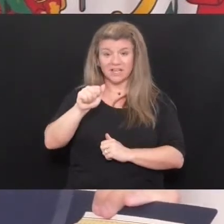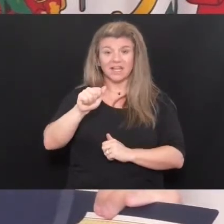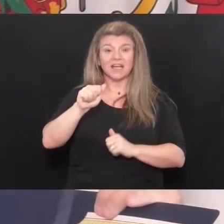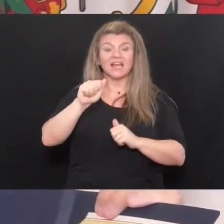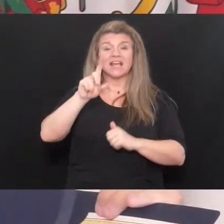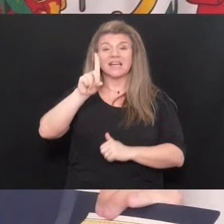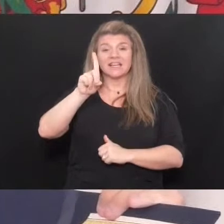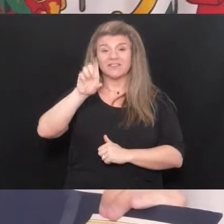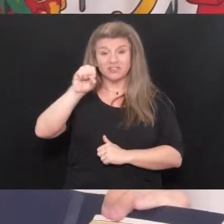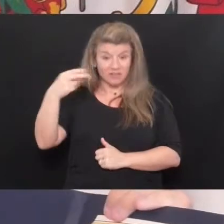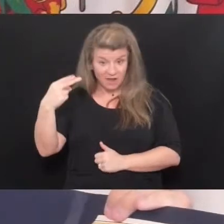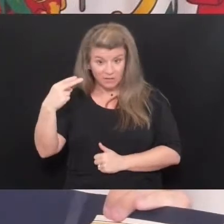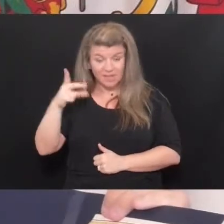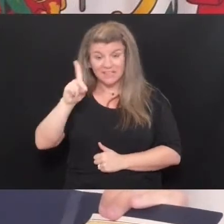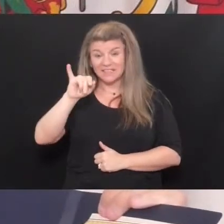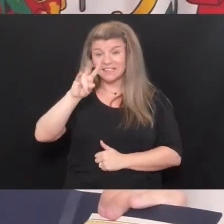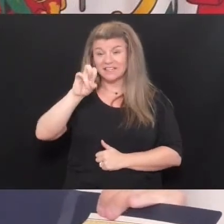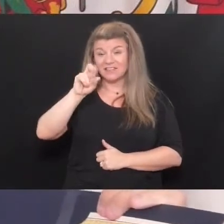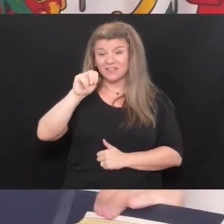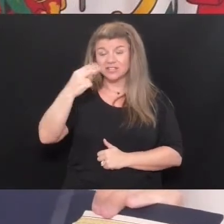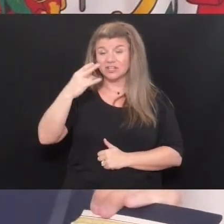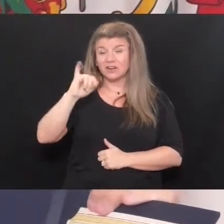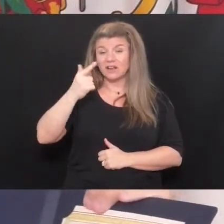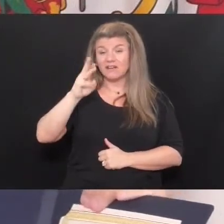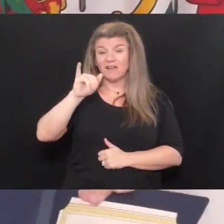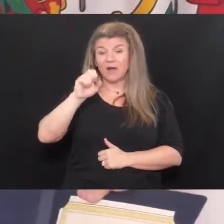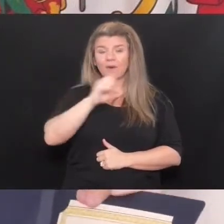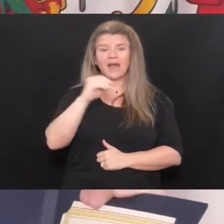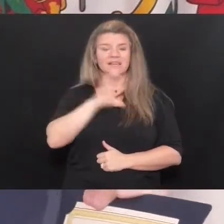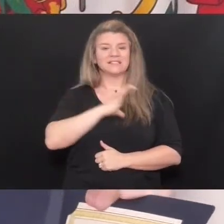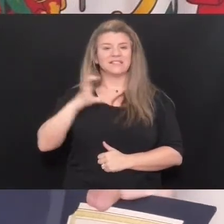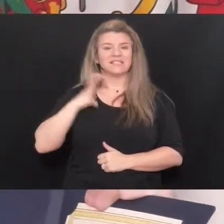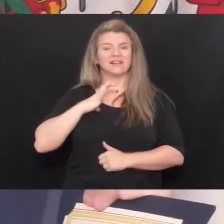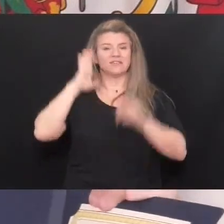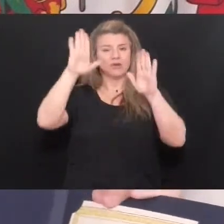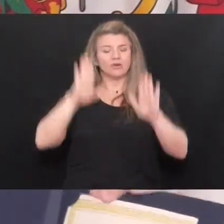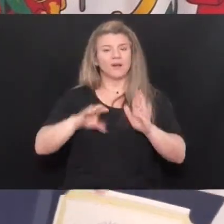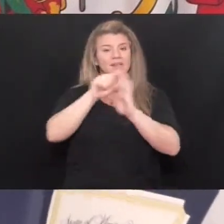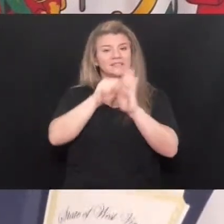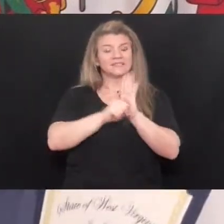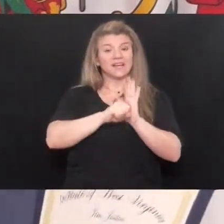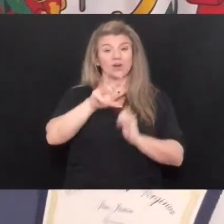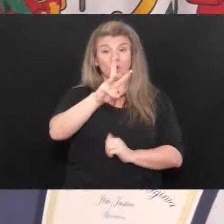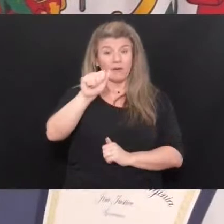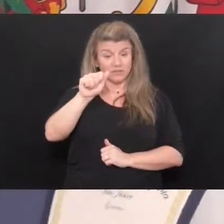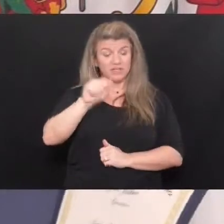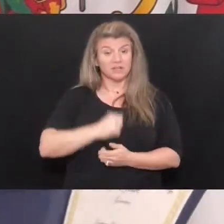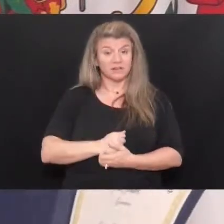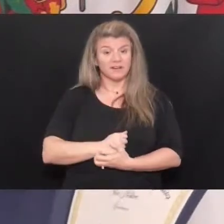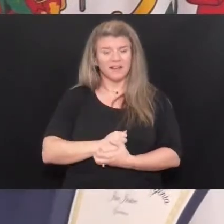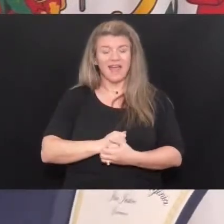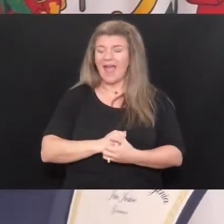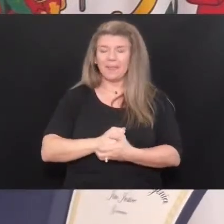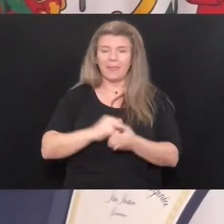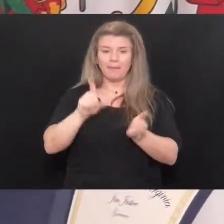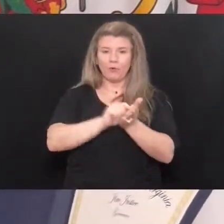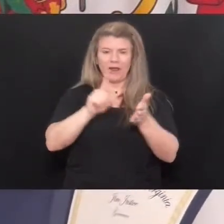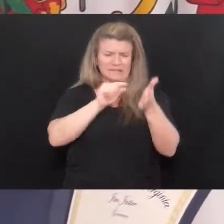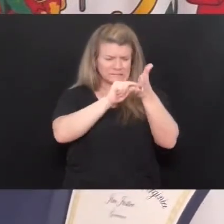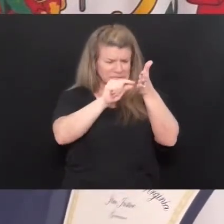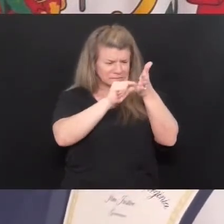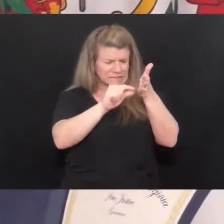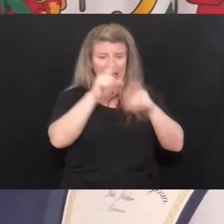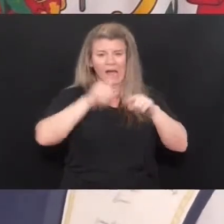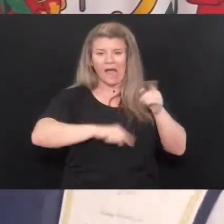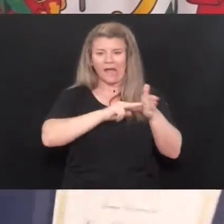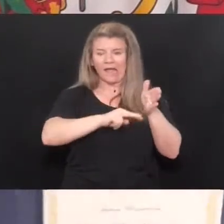of Highways, and the citizens of the great state of West Virginia. And then the print gets really small, so I'm not going to be able to read